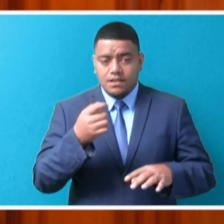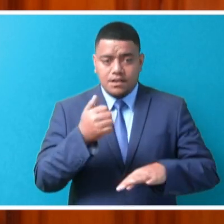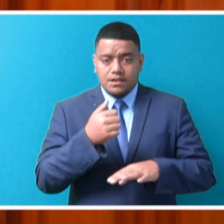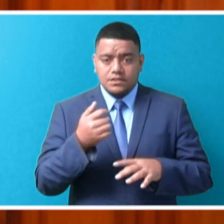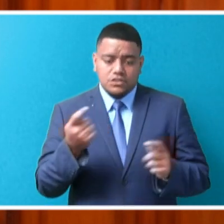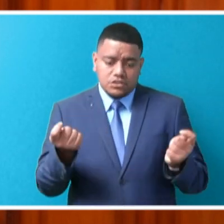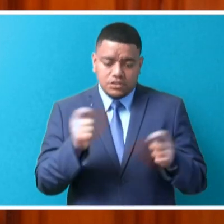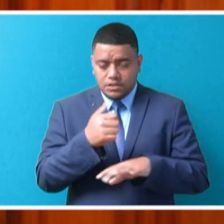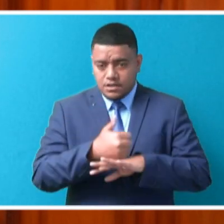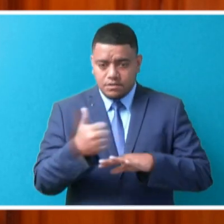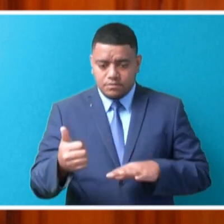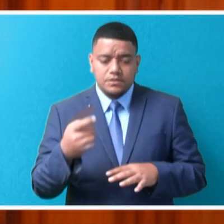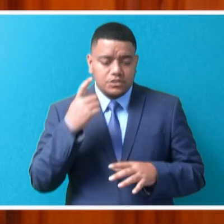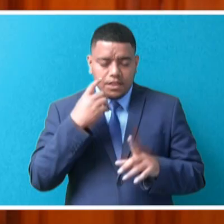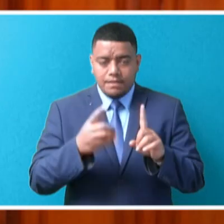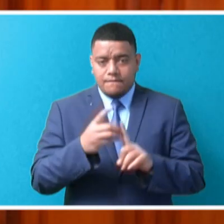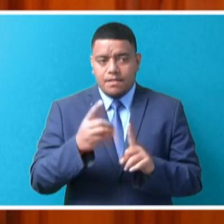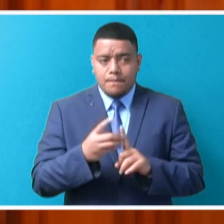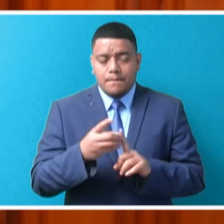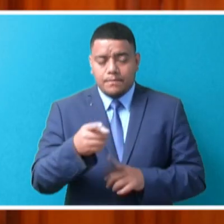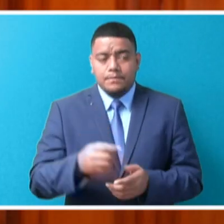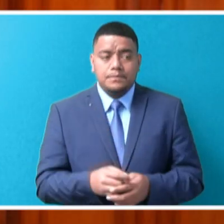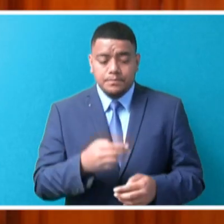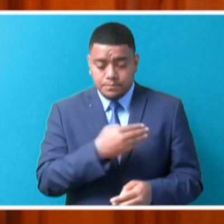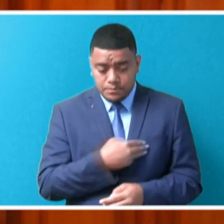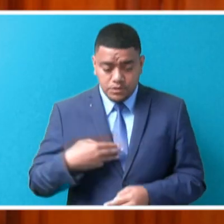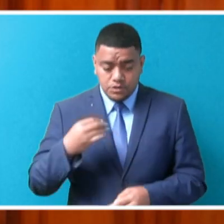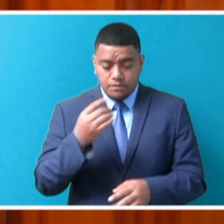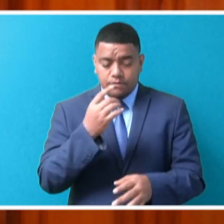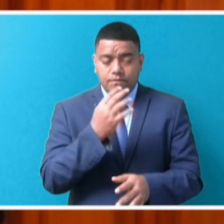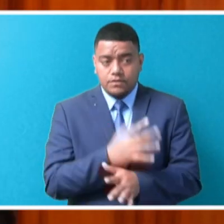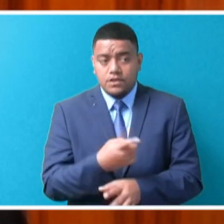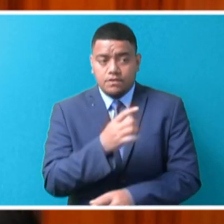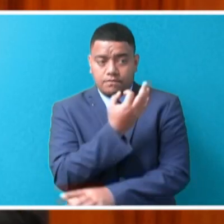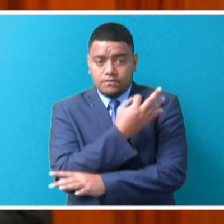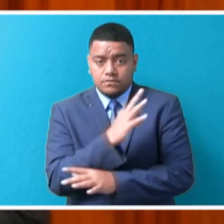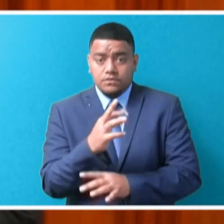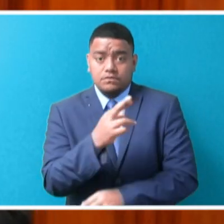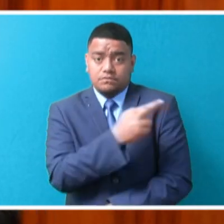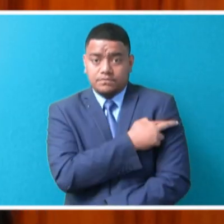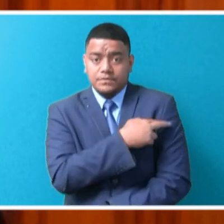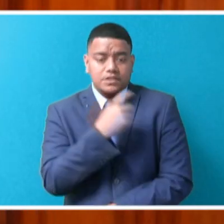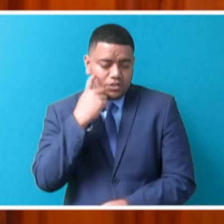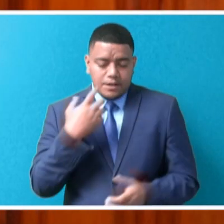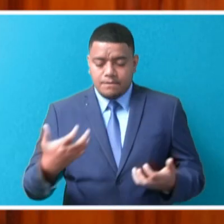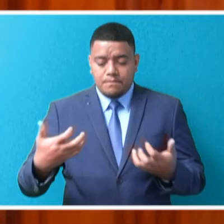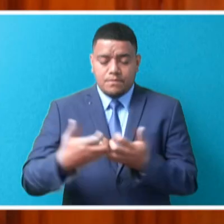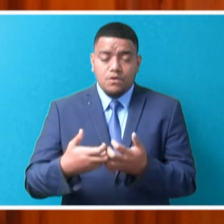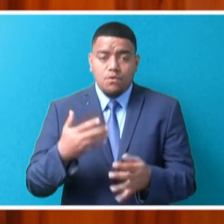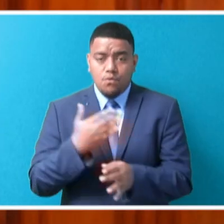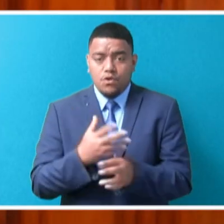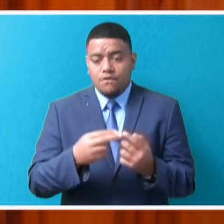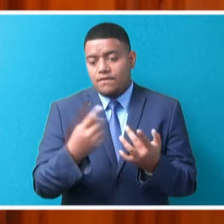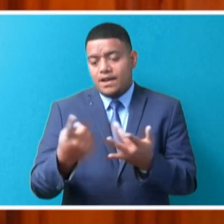to sustainable development. The Ministry of Fisheries' roles and responsibilities support and complement the work of other line